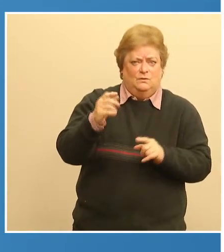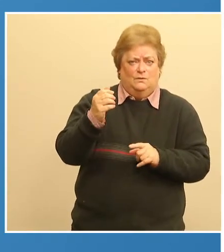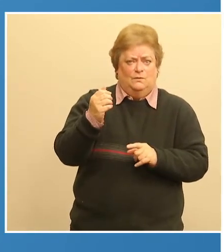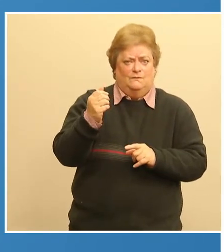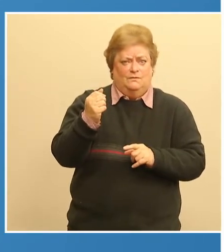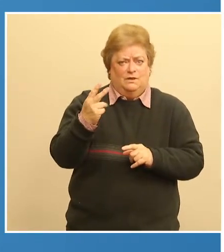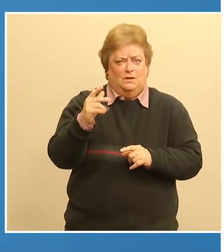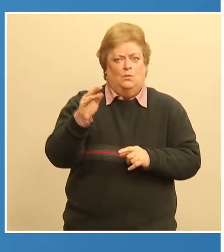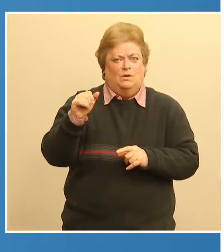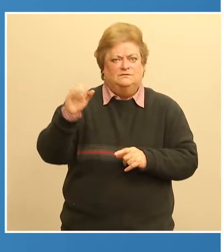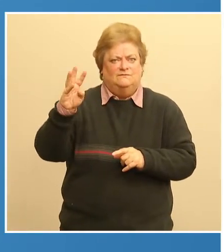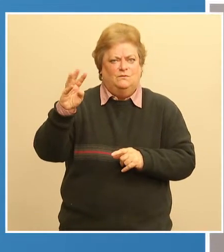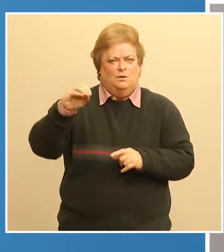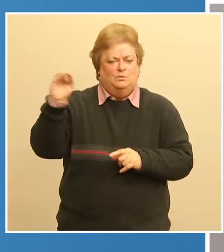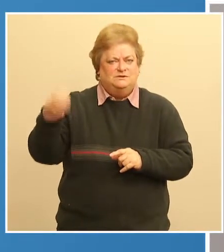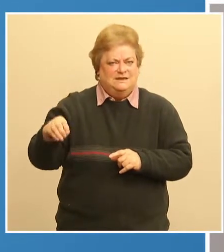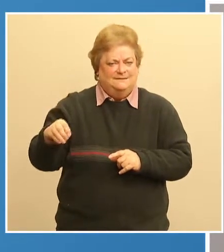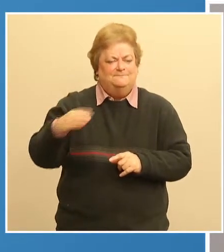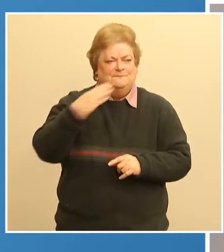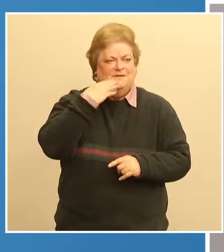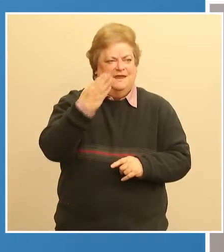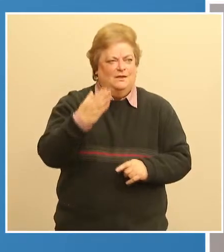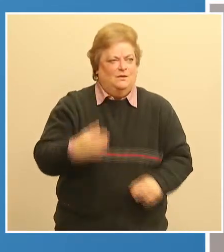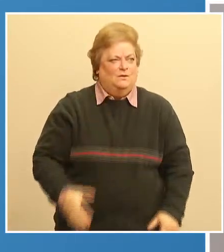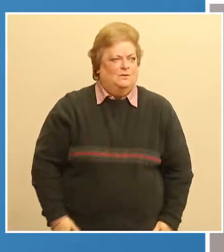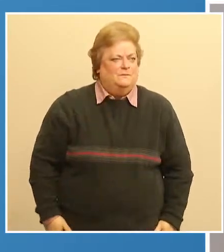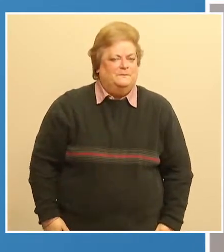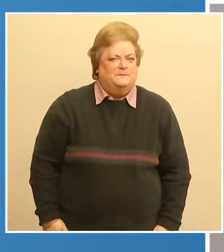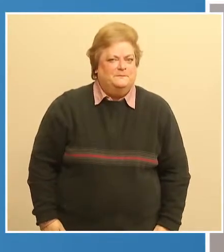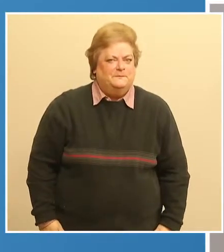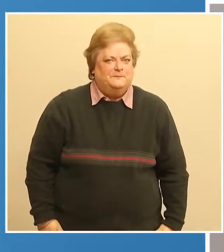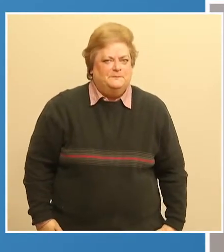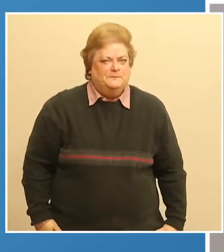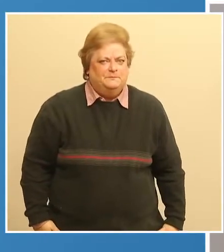was 4%. Thank you.